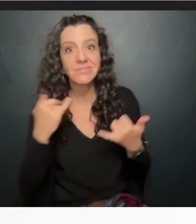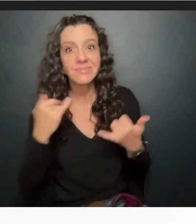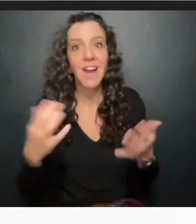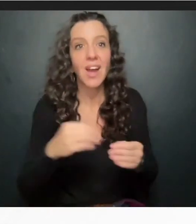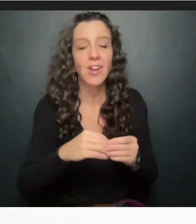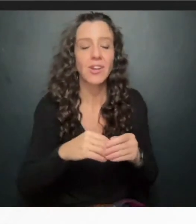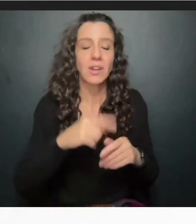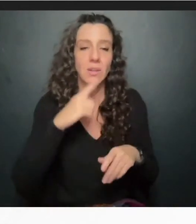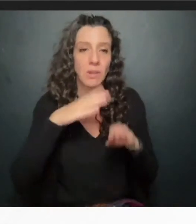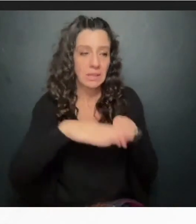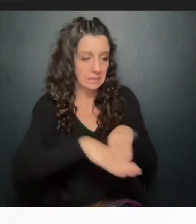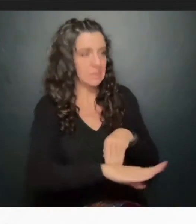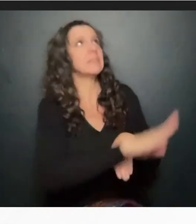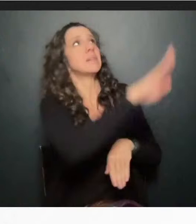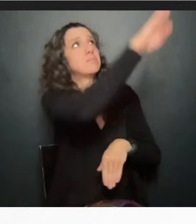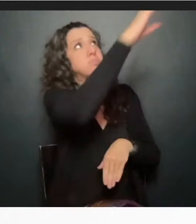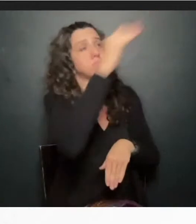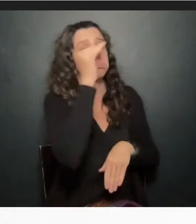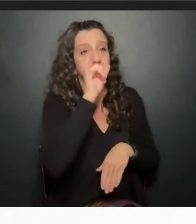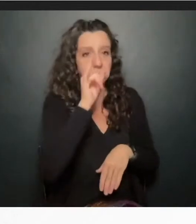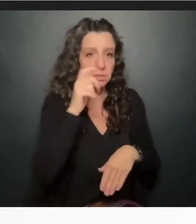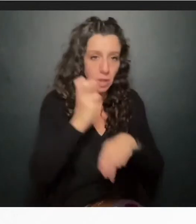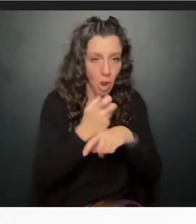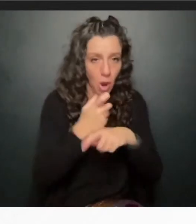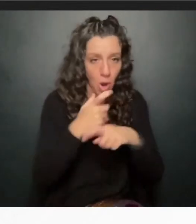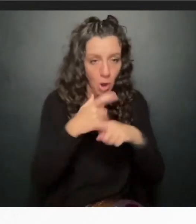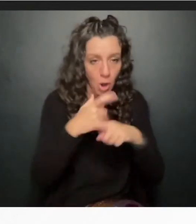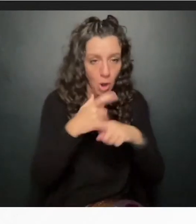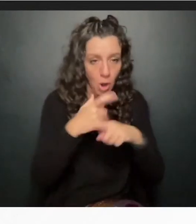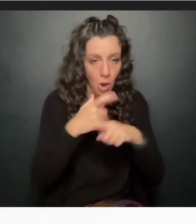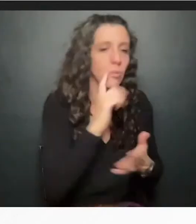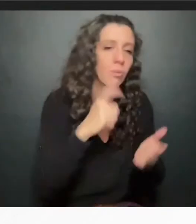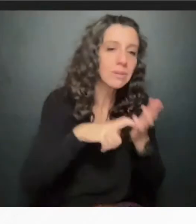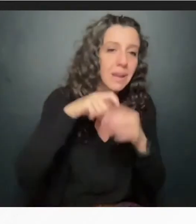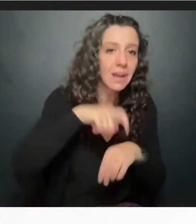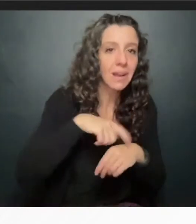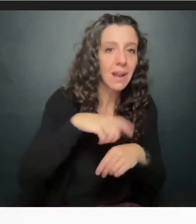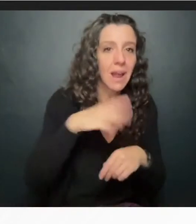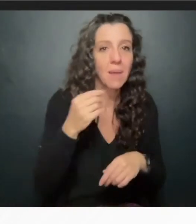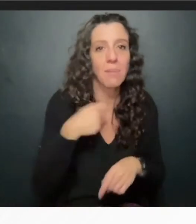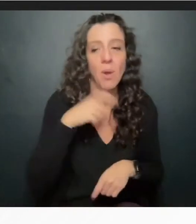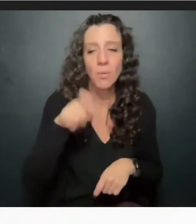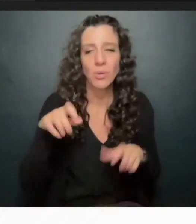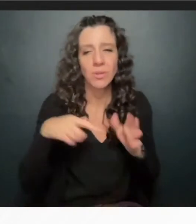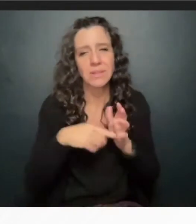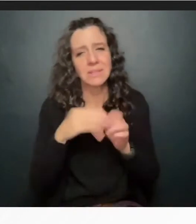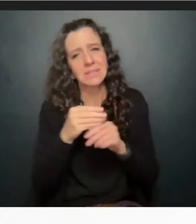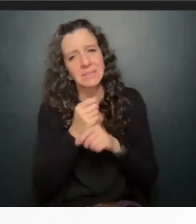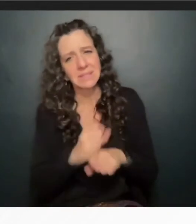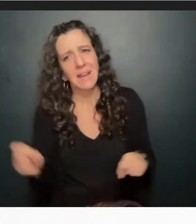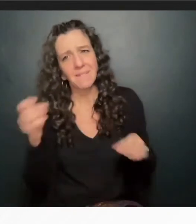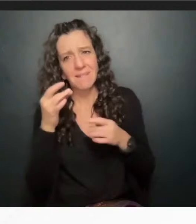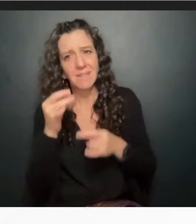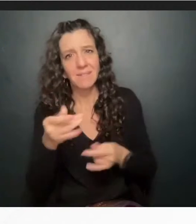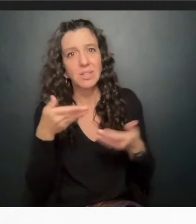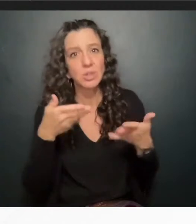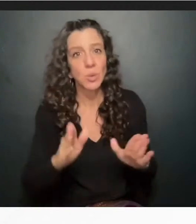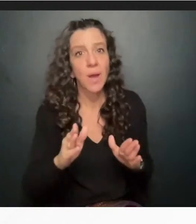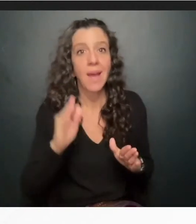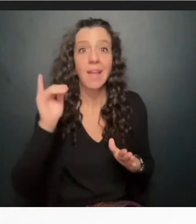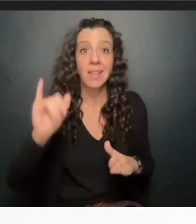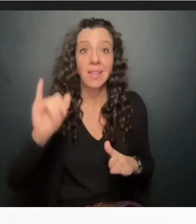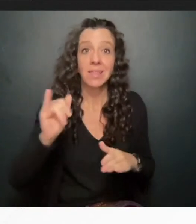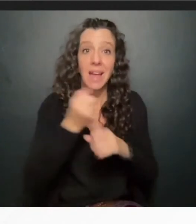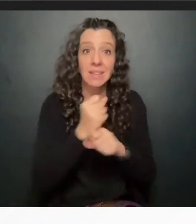to navigate, so it will take us some time, and we have to do it in a safe and efficient manner, and that safe and efficient